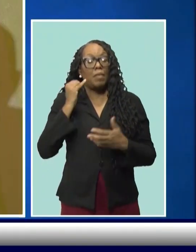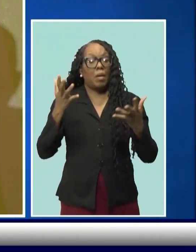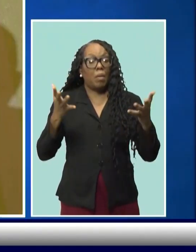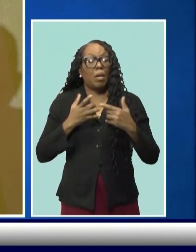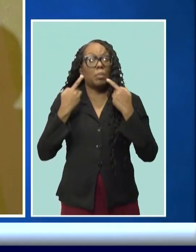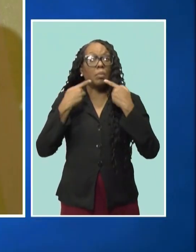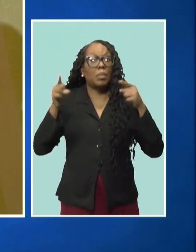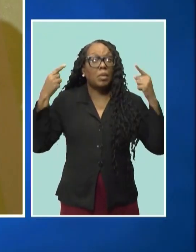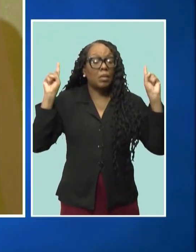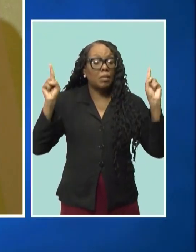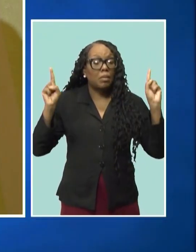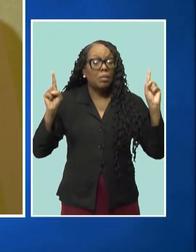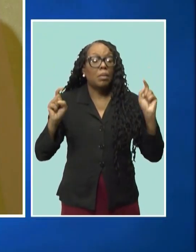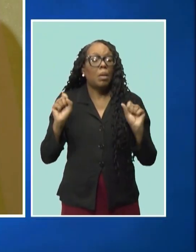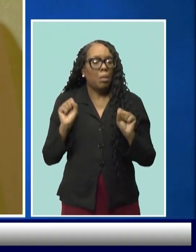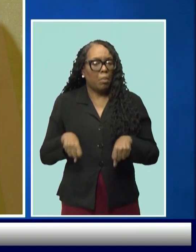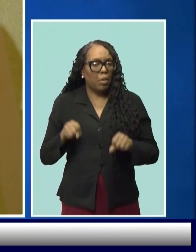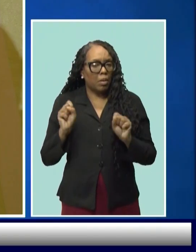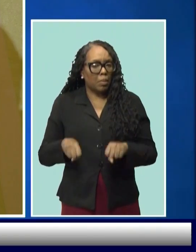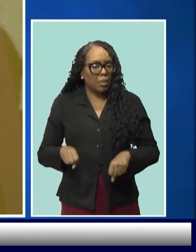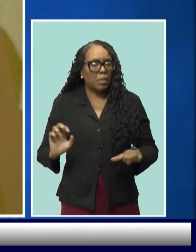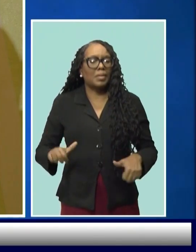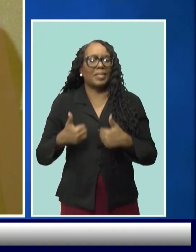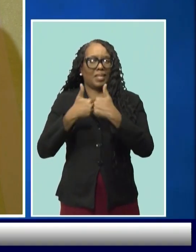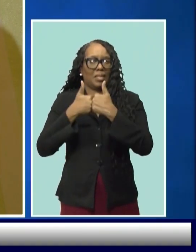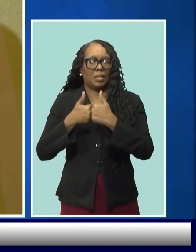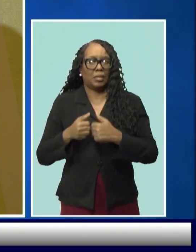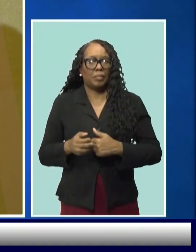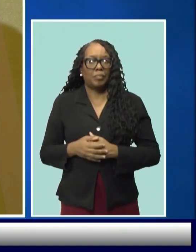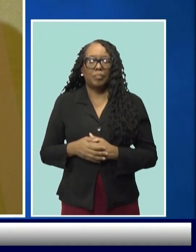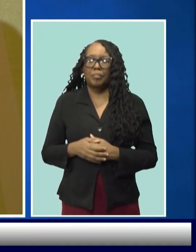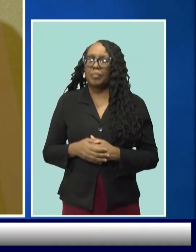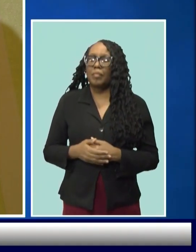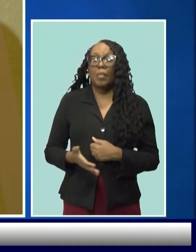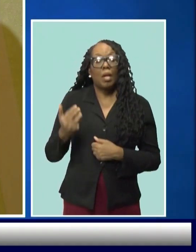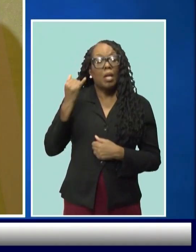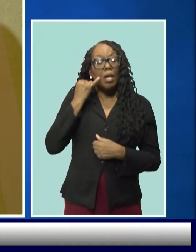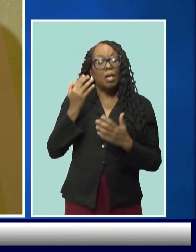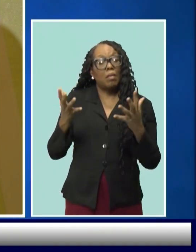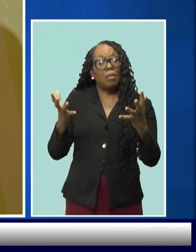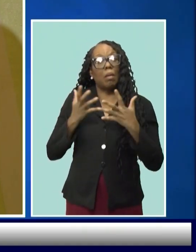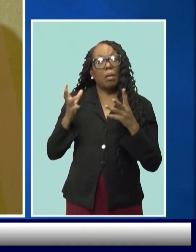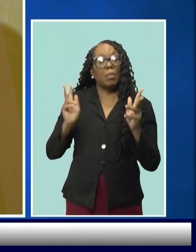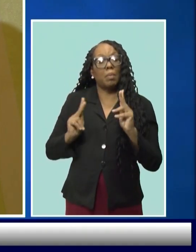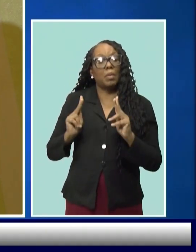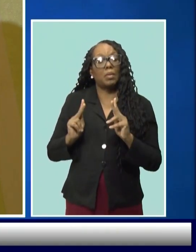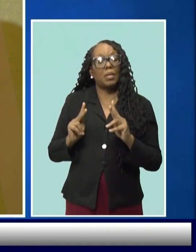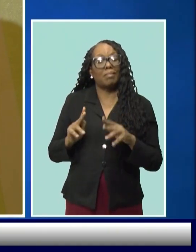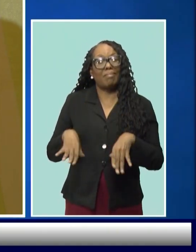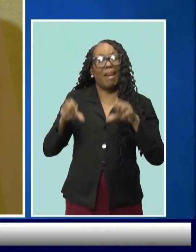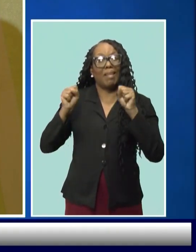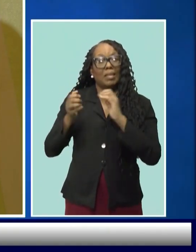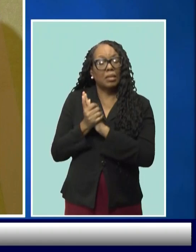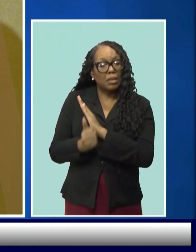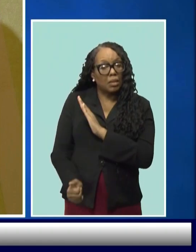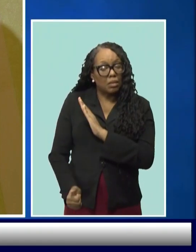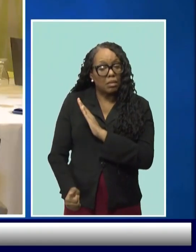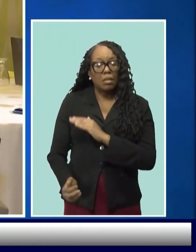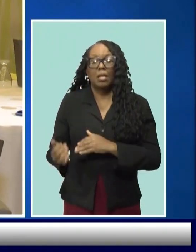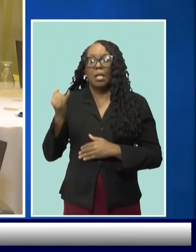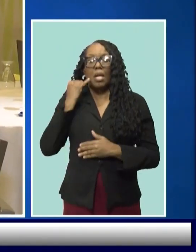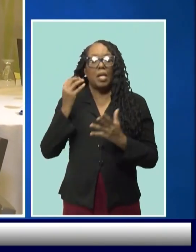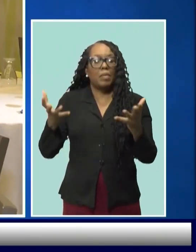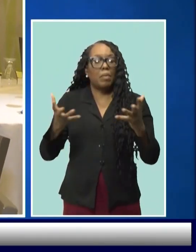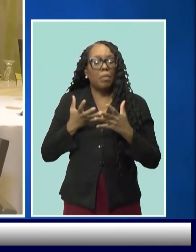challenges. Moving our people to the necessary skills, the necessary expertise,